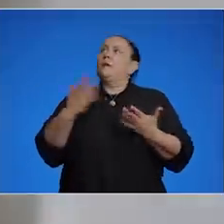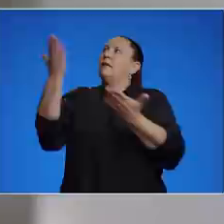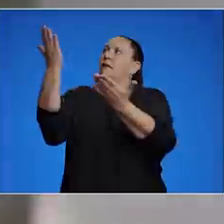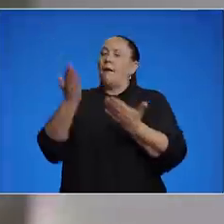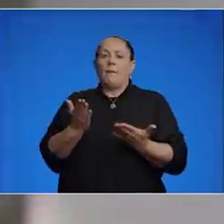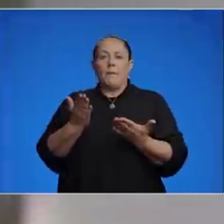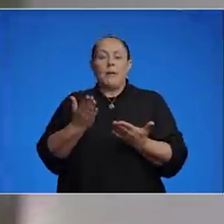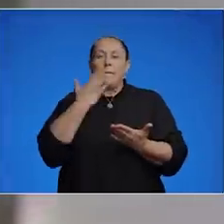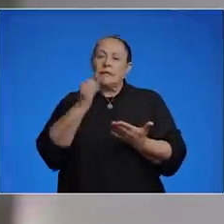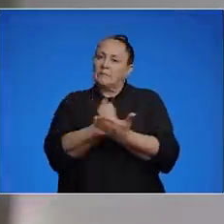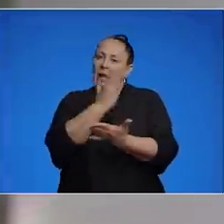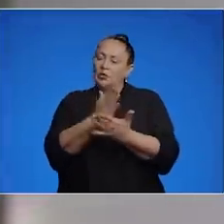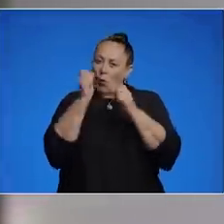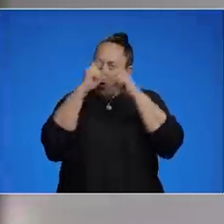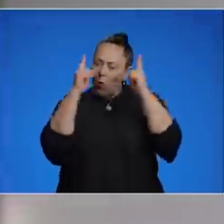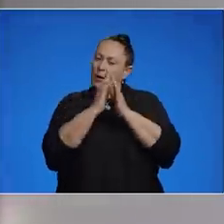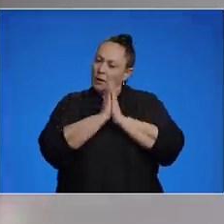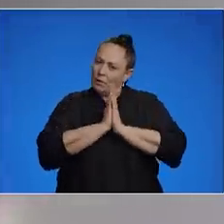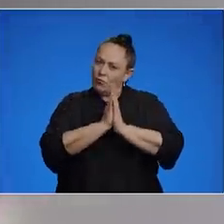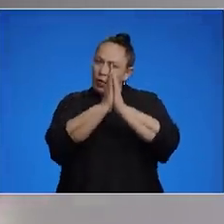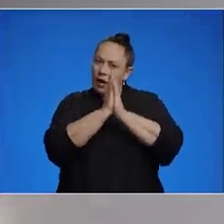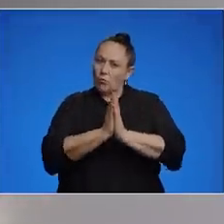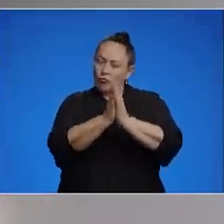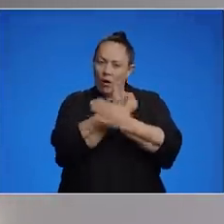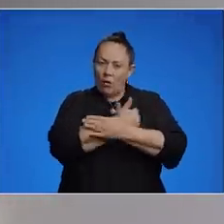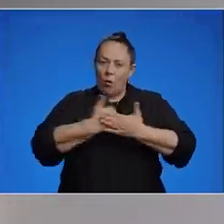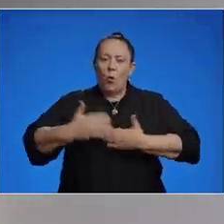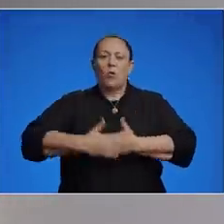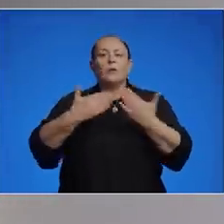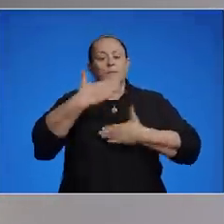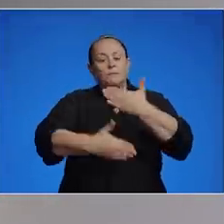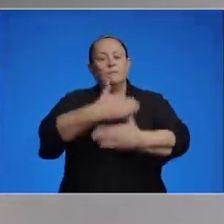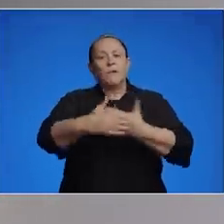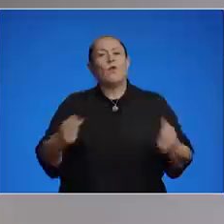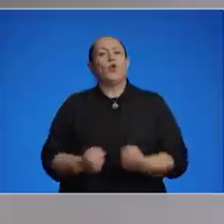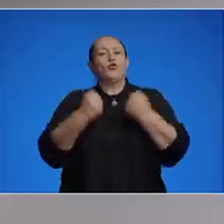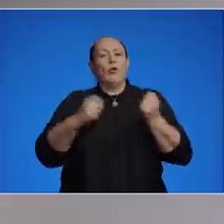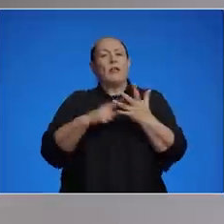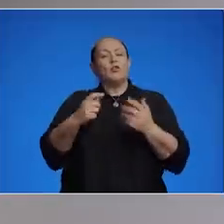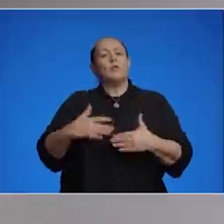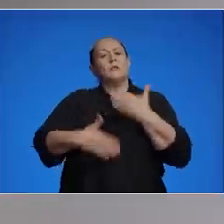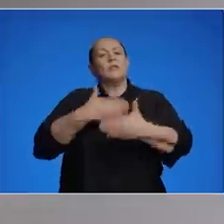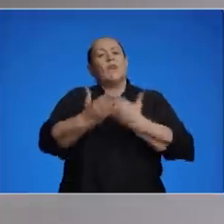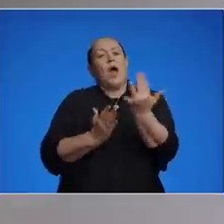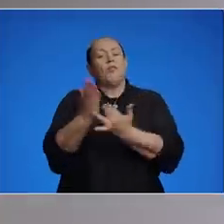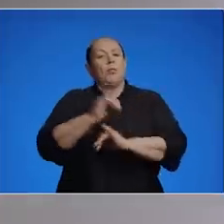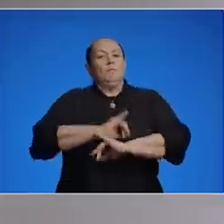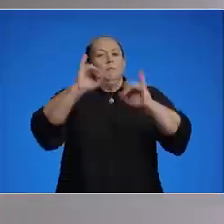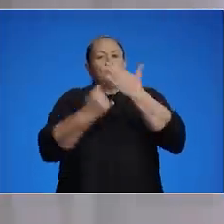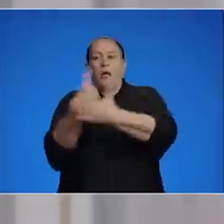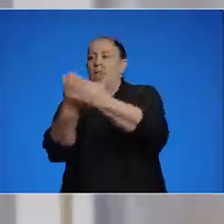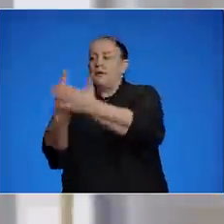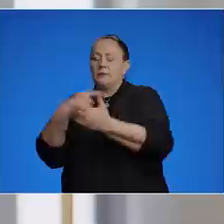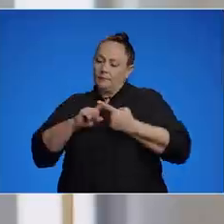Stay awake, praying at all times for the strength to survive all that is going to